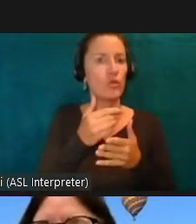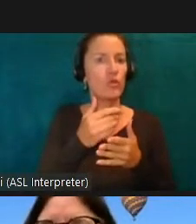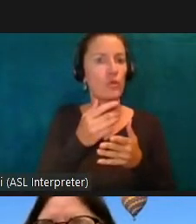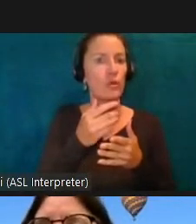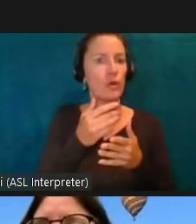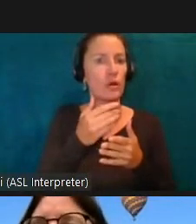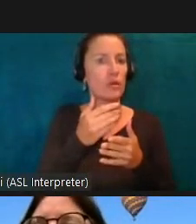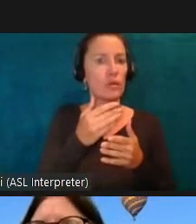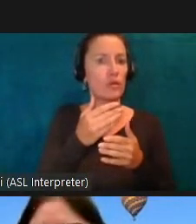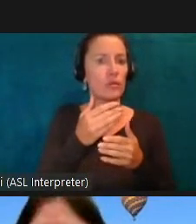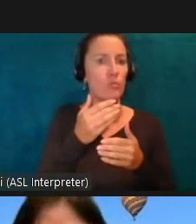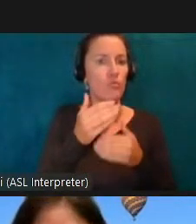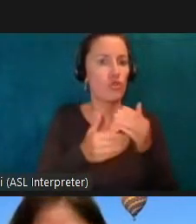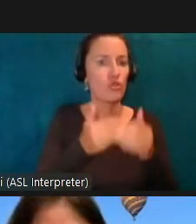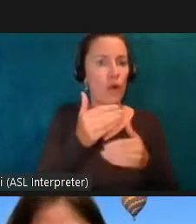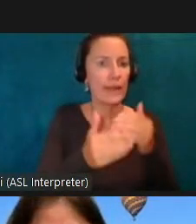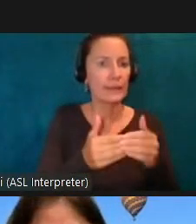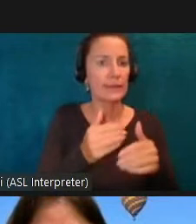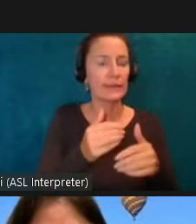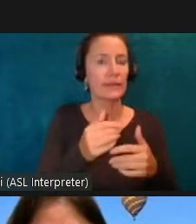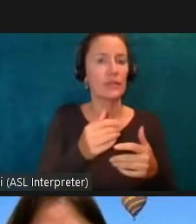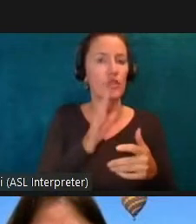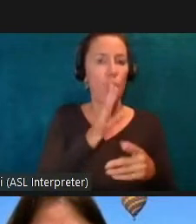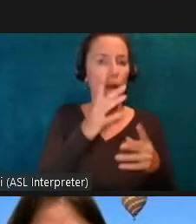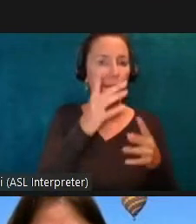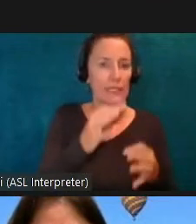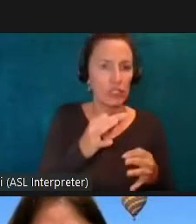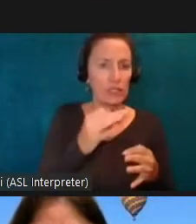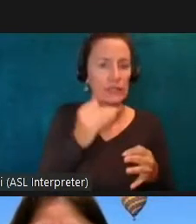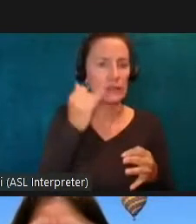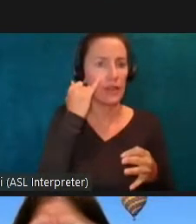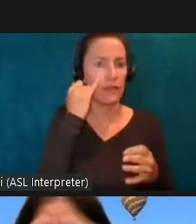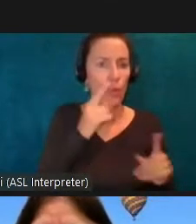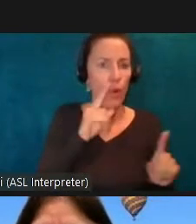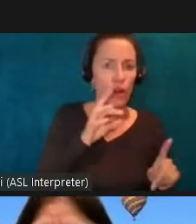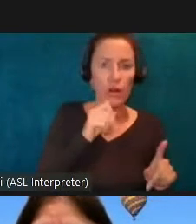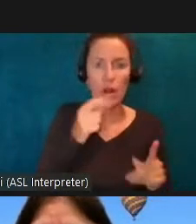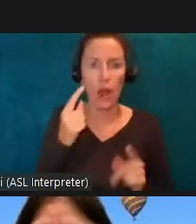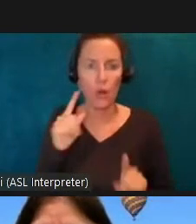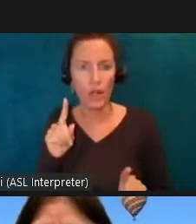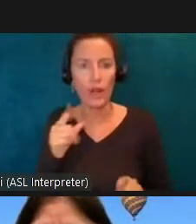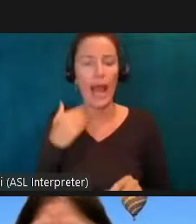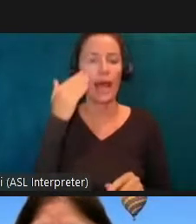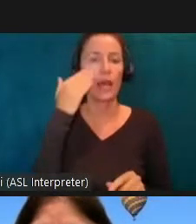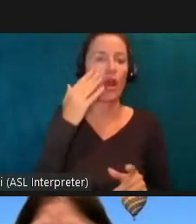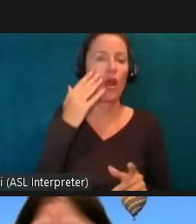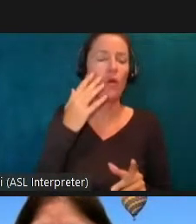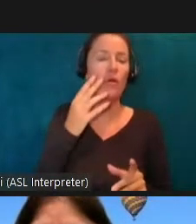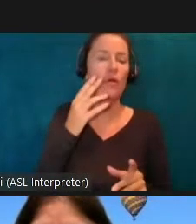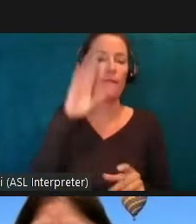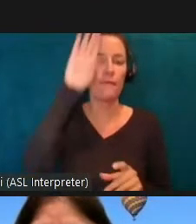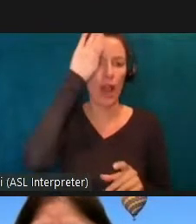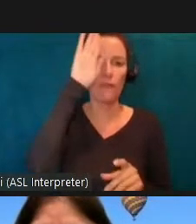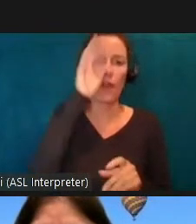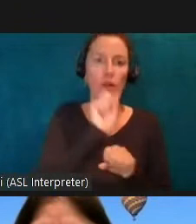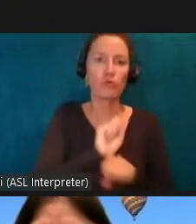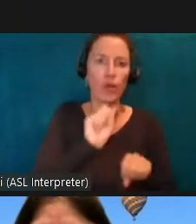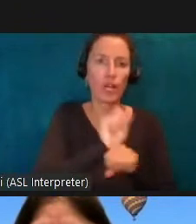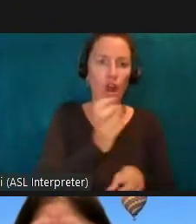Tactical decisions, weather that did or didn't happen, obviously the incredibly hard work of firefighters. I wondered if you could walk us through some of